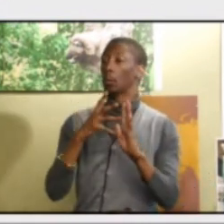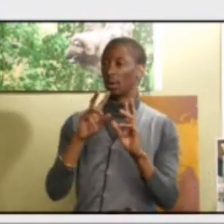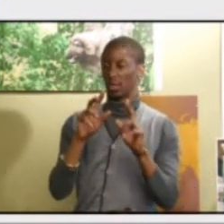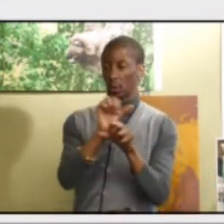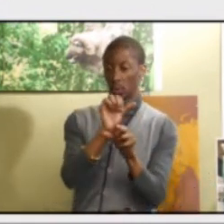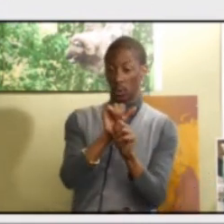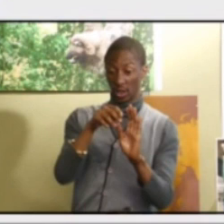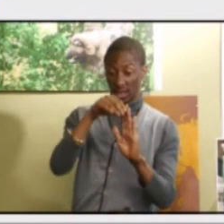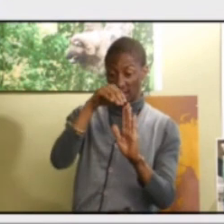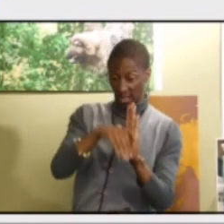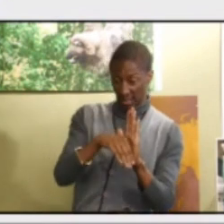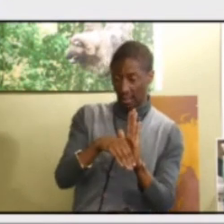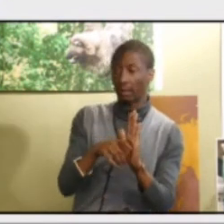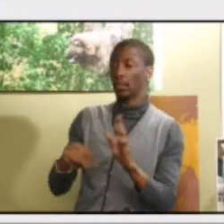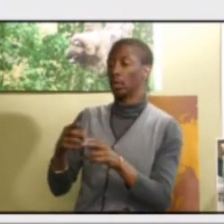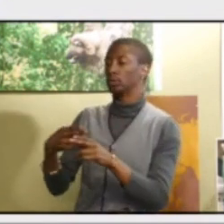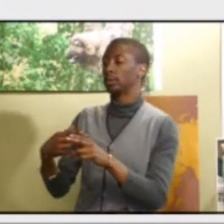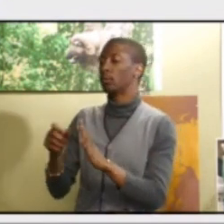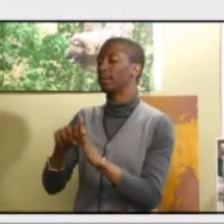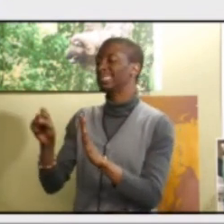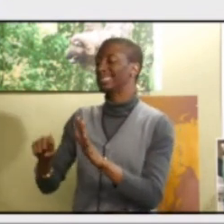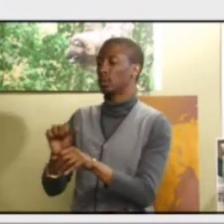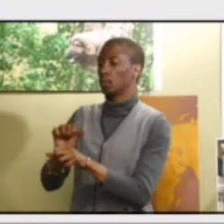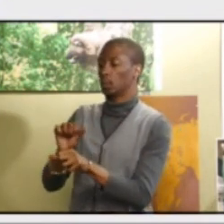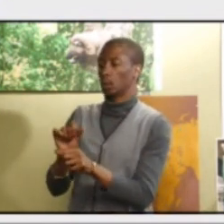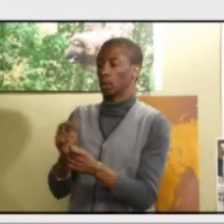you know, they may not necessarily need to work.